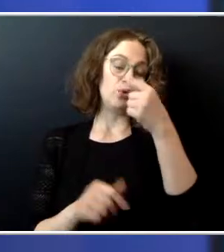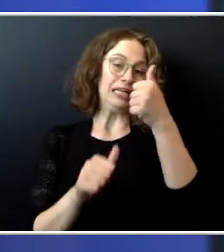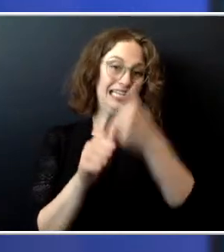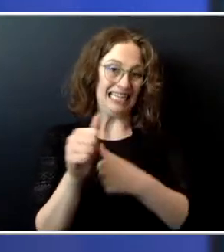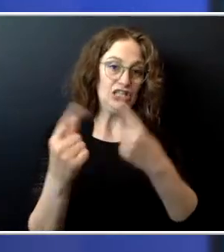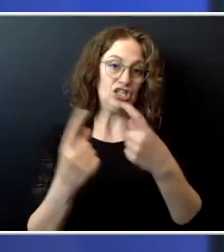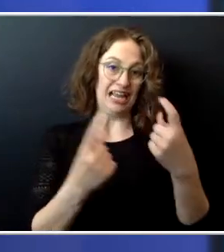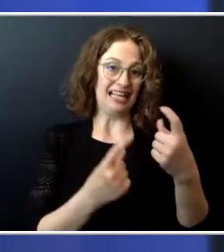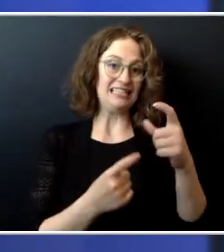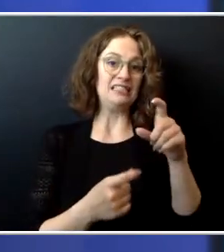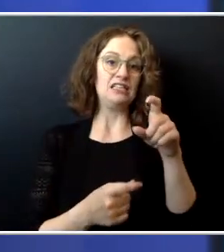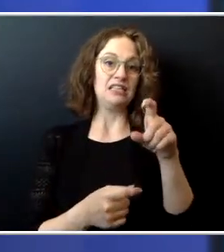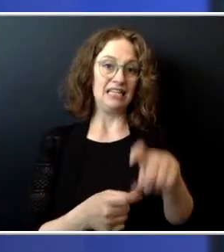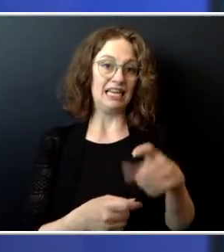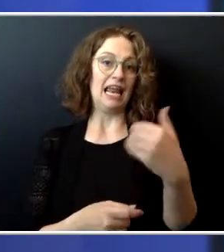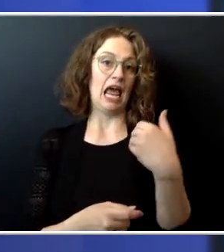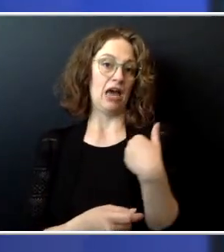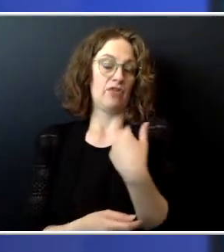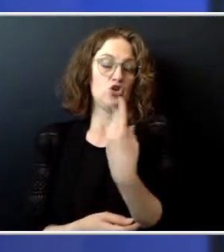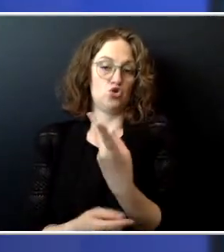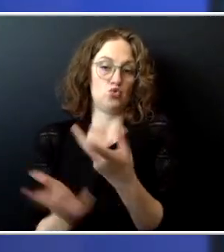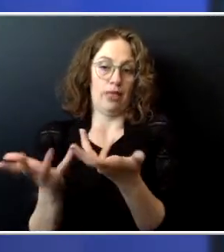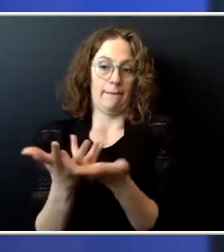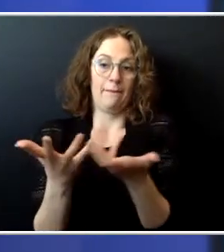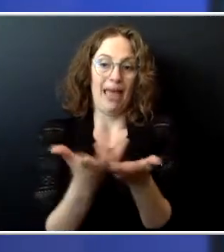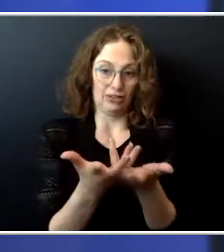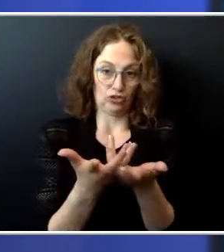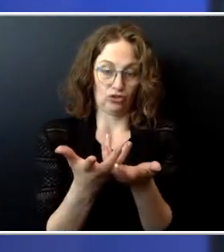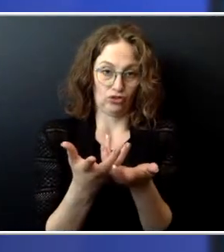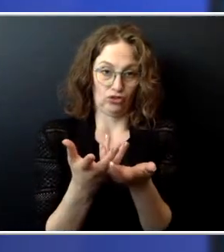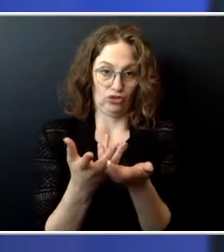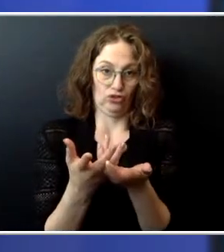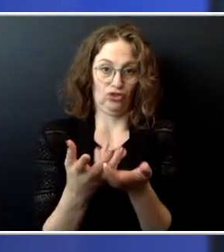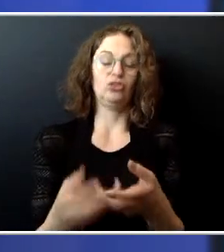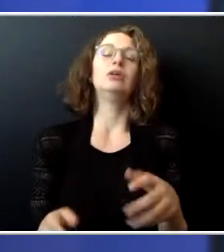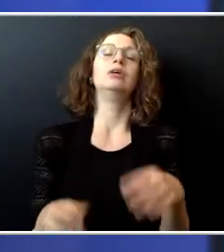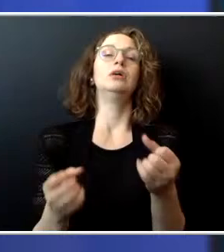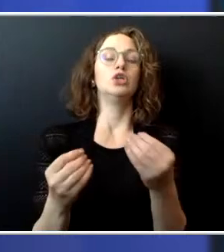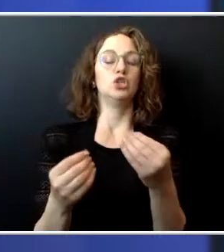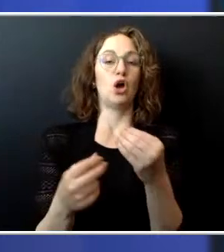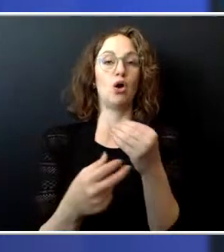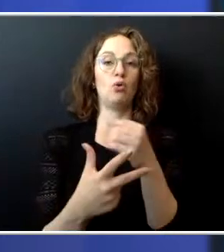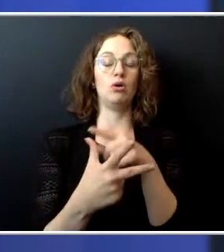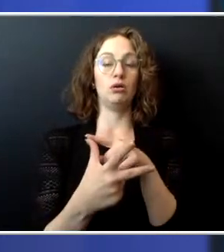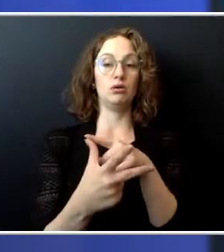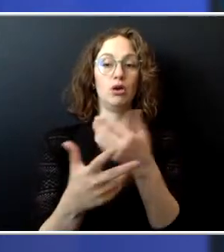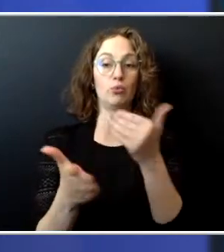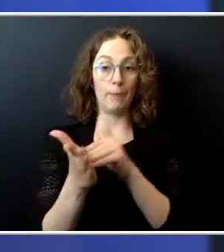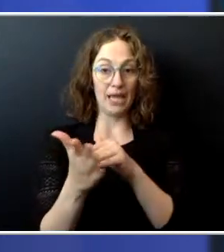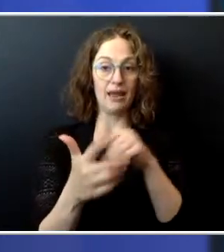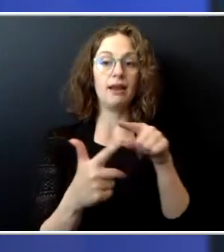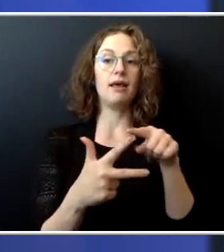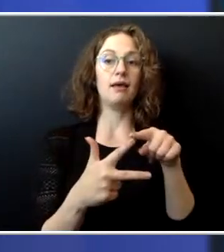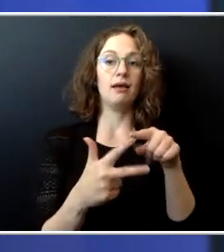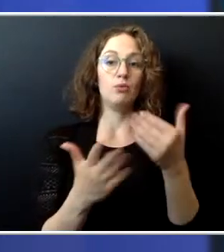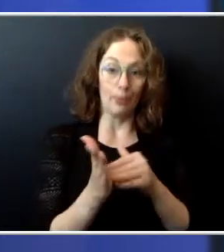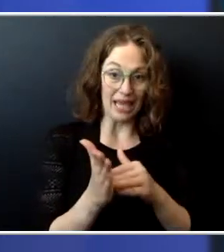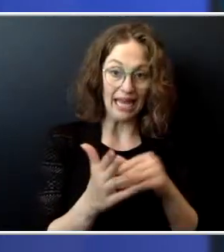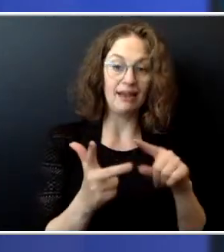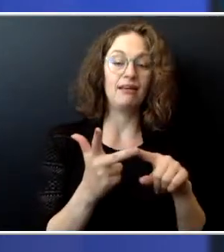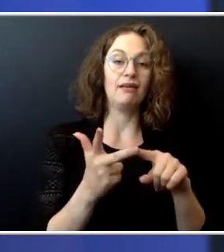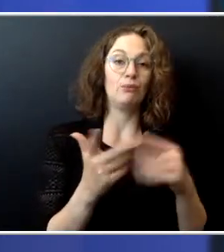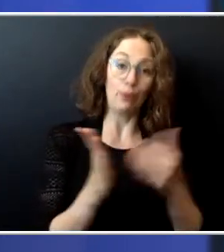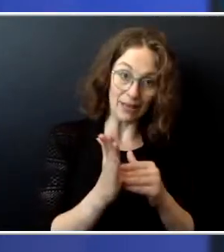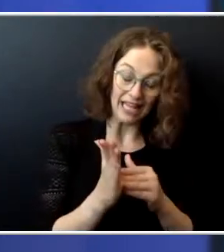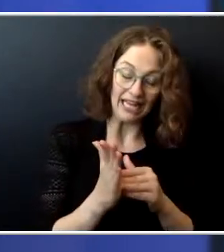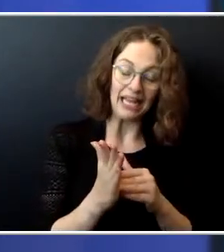was concordant, meaning that, for each test, you needed to repeat it and it's repeatedly abnormal. So 2 out of 3. So one,